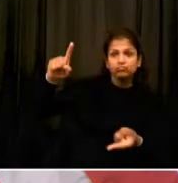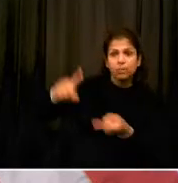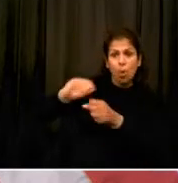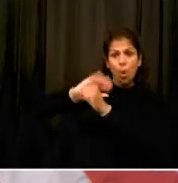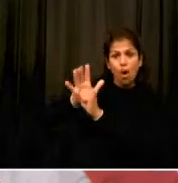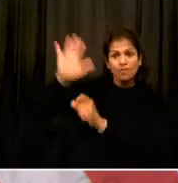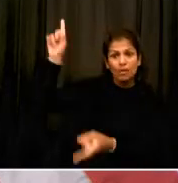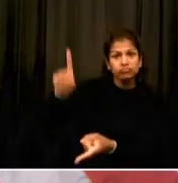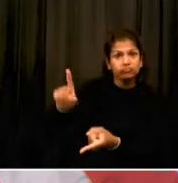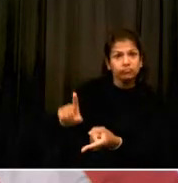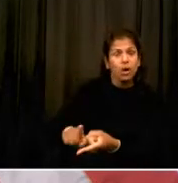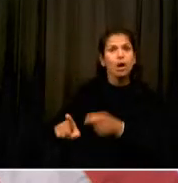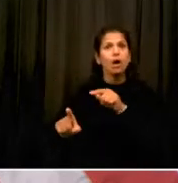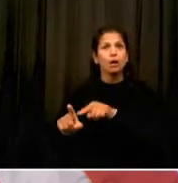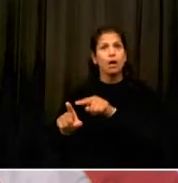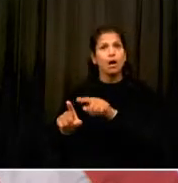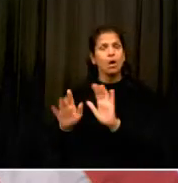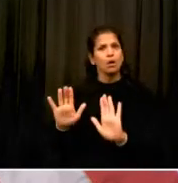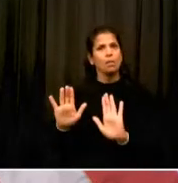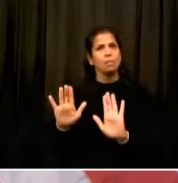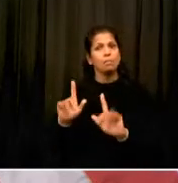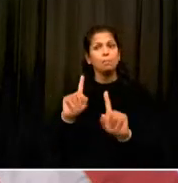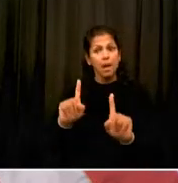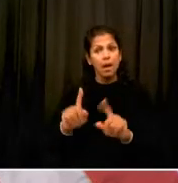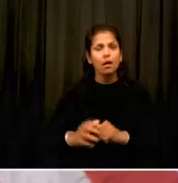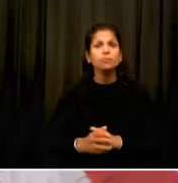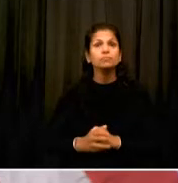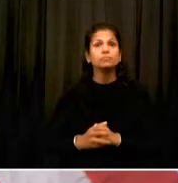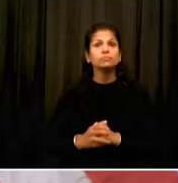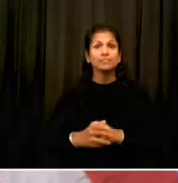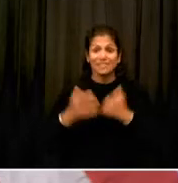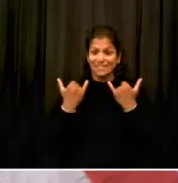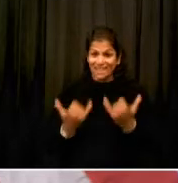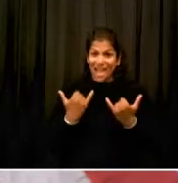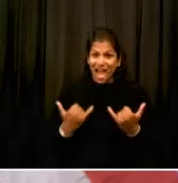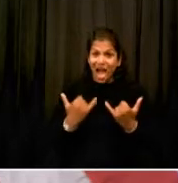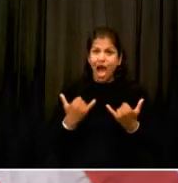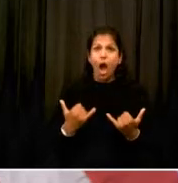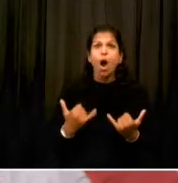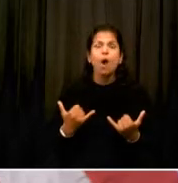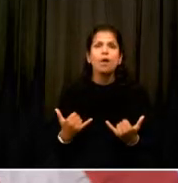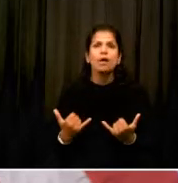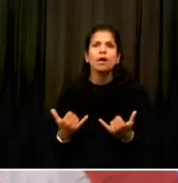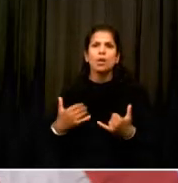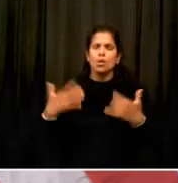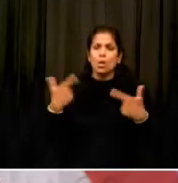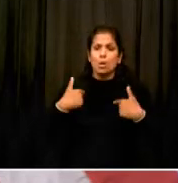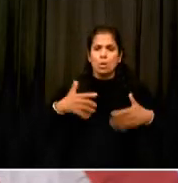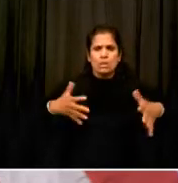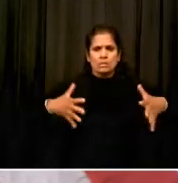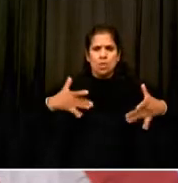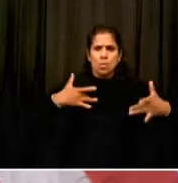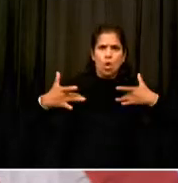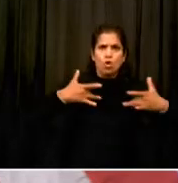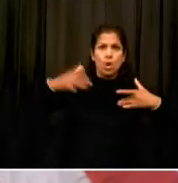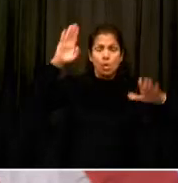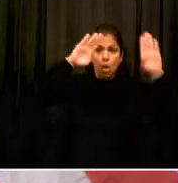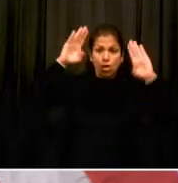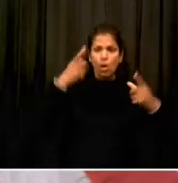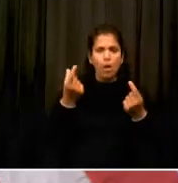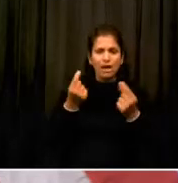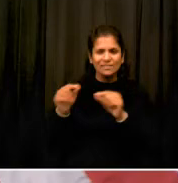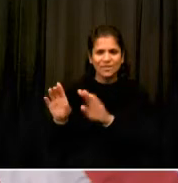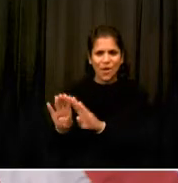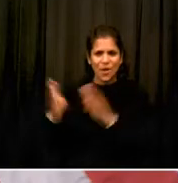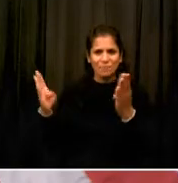wake up. Now, you're going to work. Your office building is open. Construction is happening. You can go to the zoo. You can